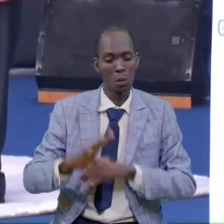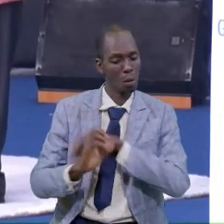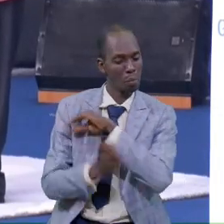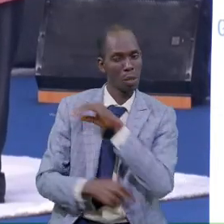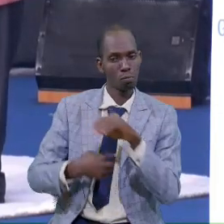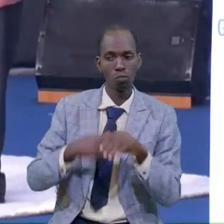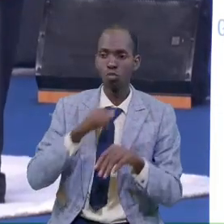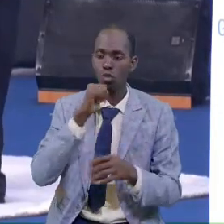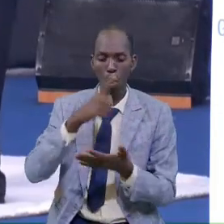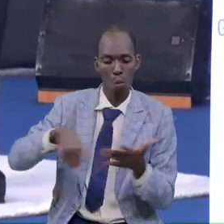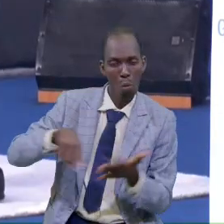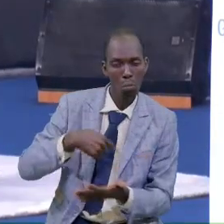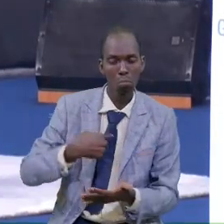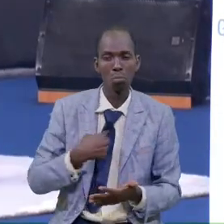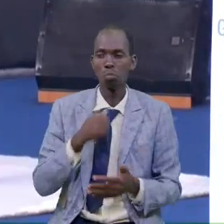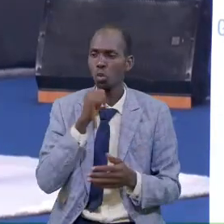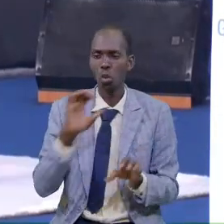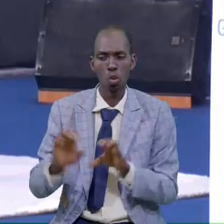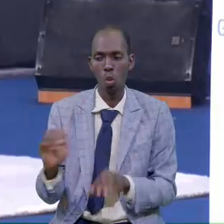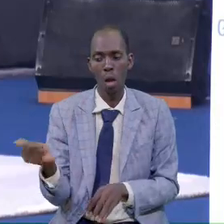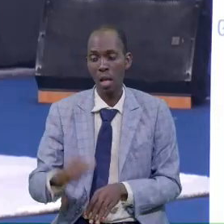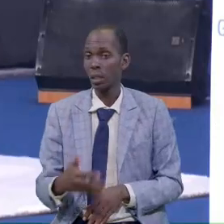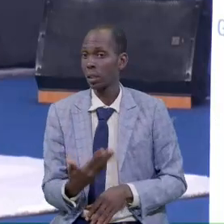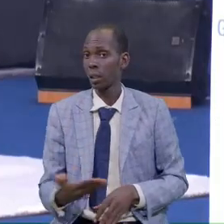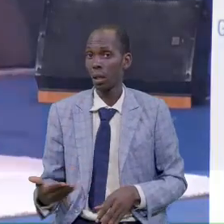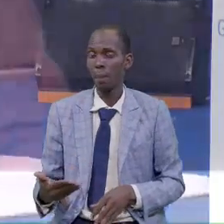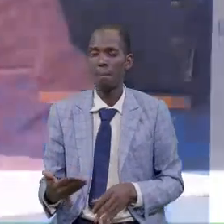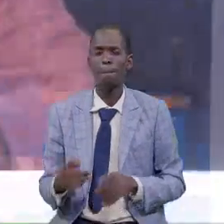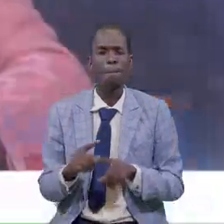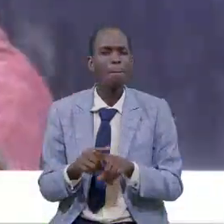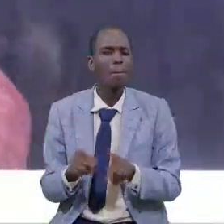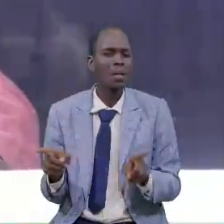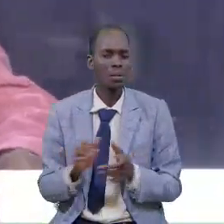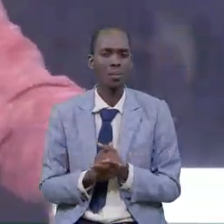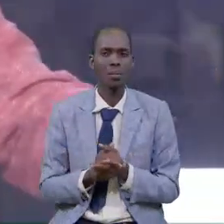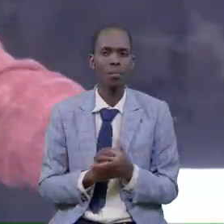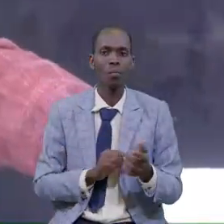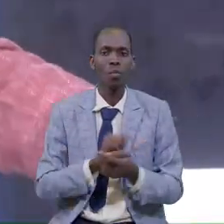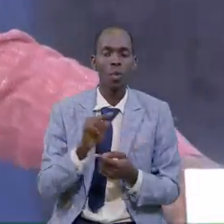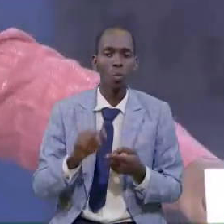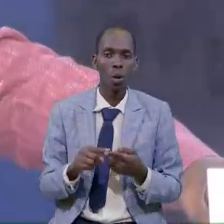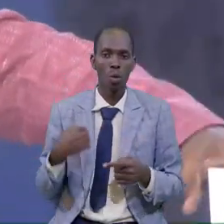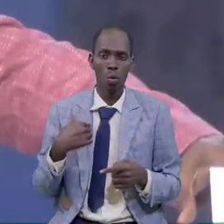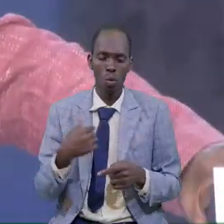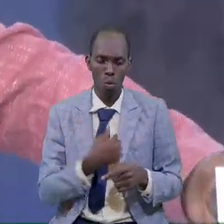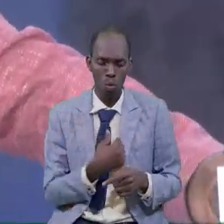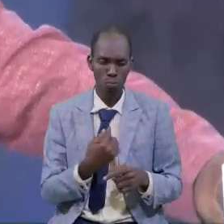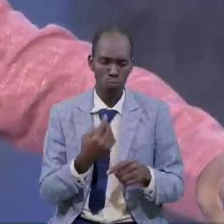do anything, but when we solved those problems, number